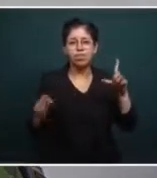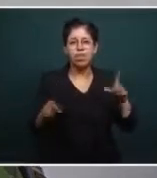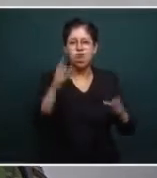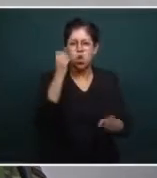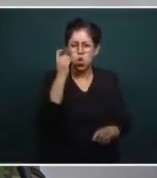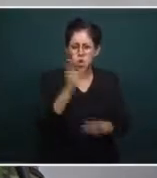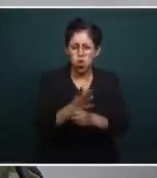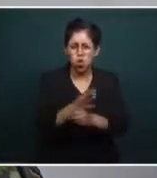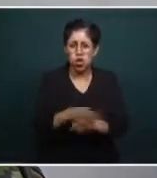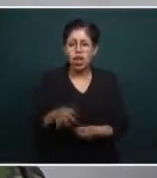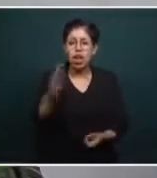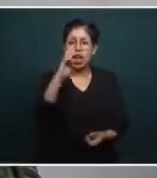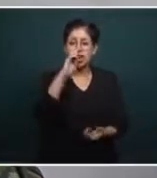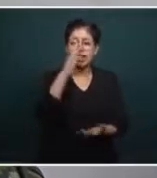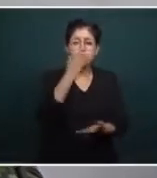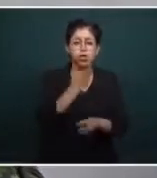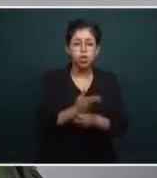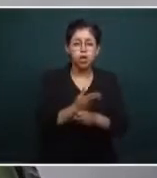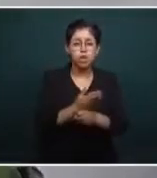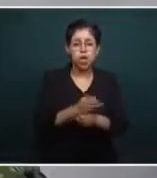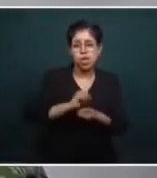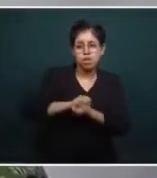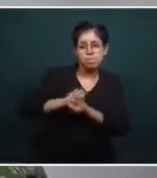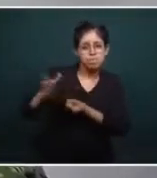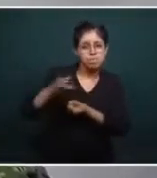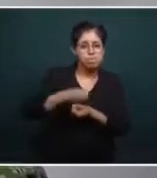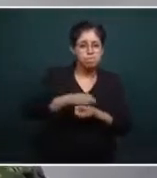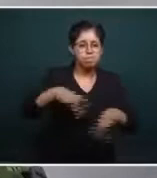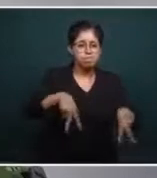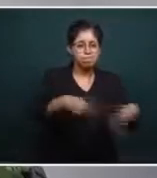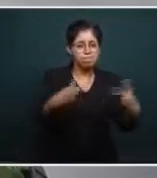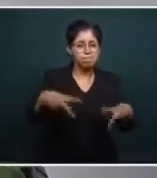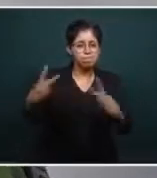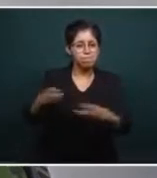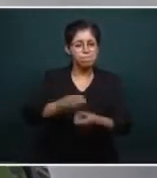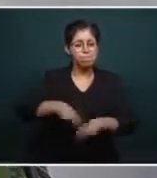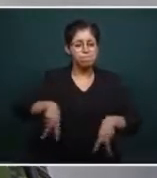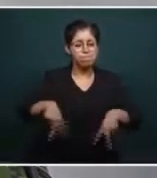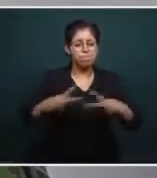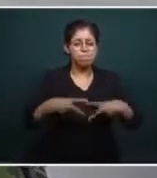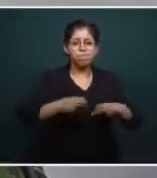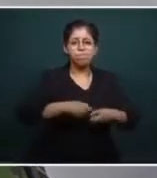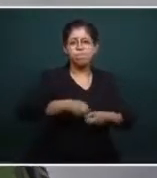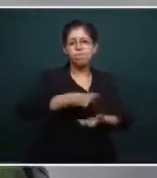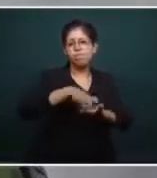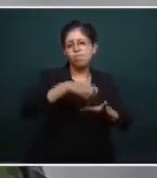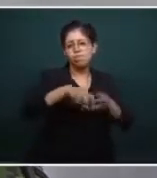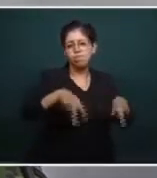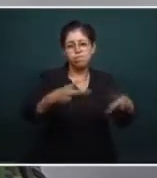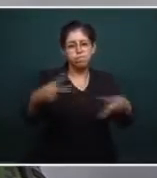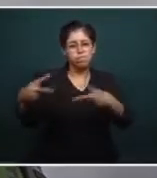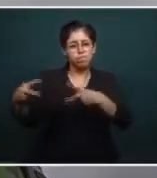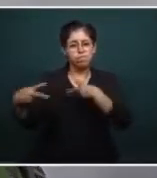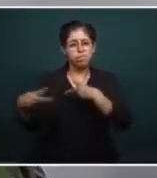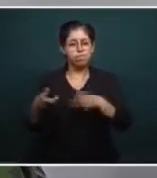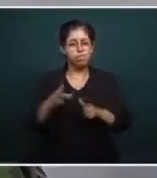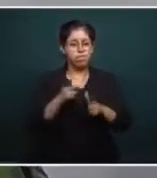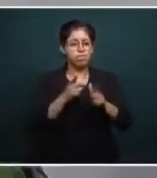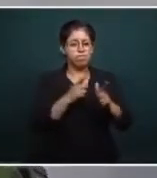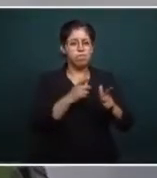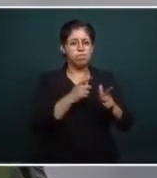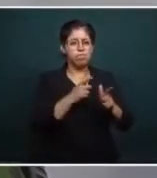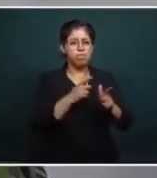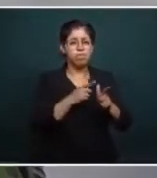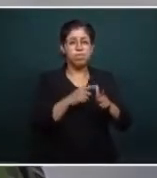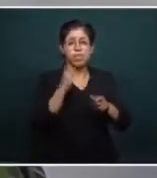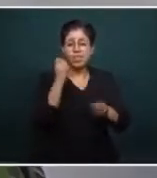responsable the de responsible la importación area de armas, for de la the venta de armas for dentro the del sale of país, arms, a importation of través arms, del procedimiento regarding the